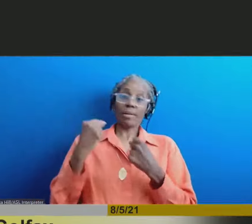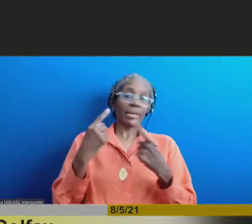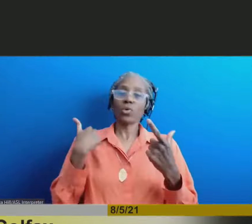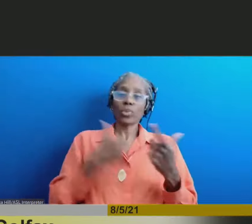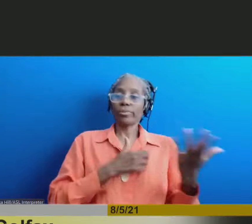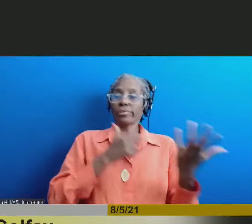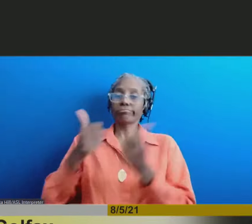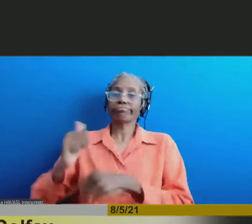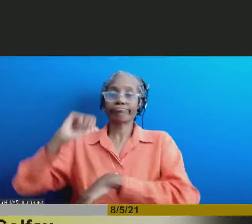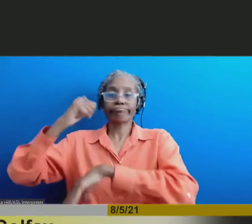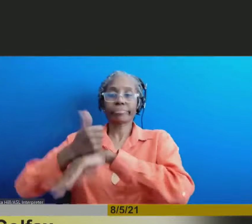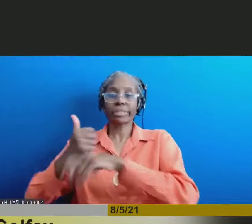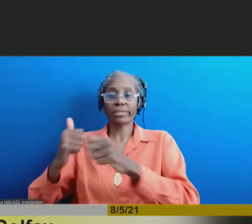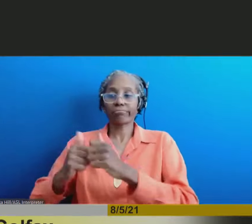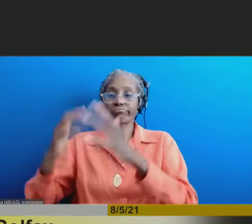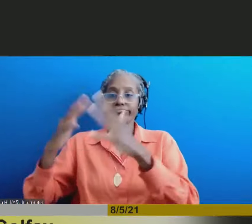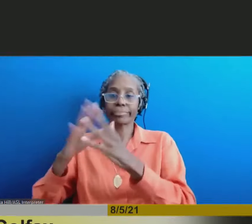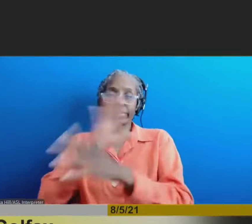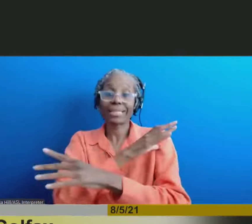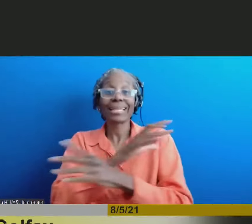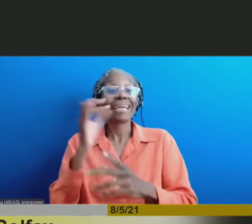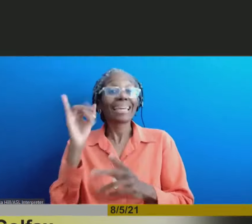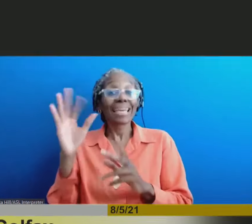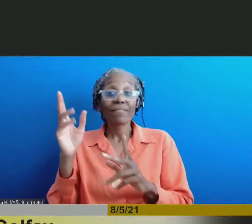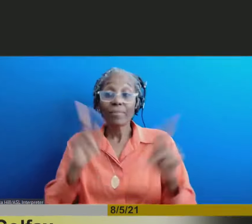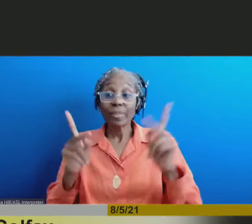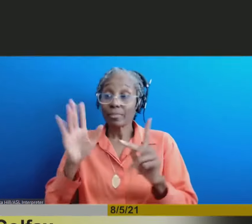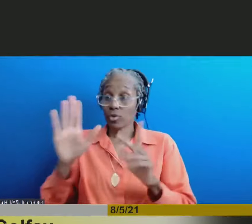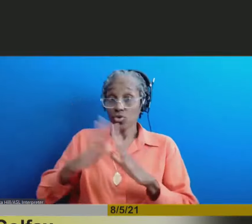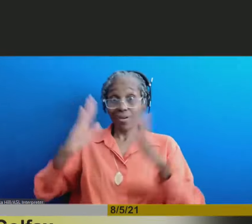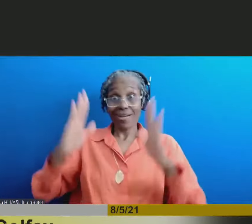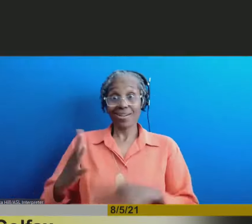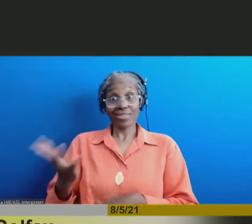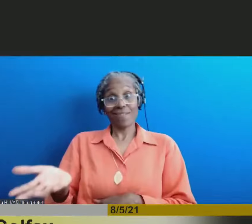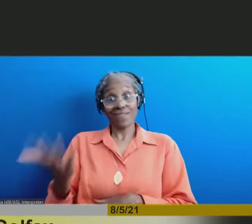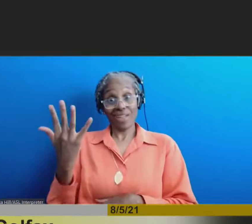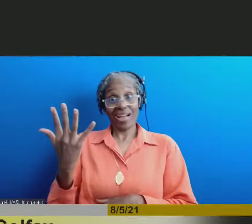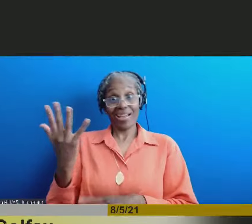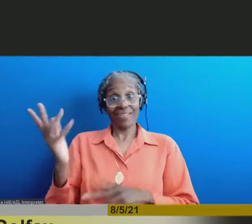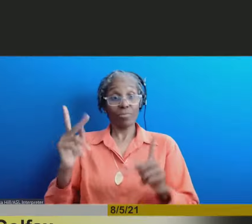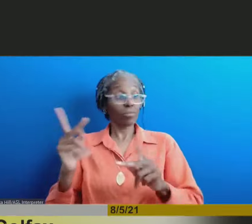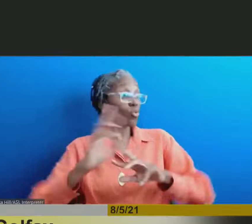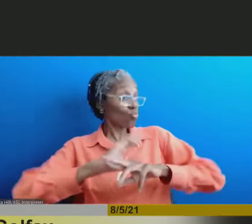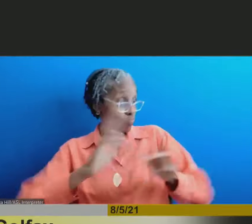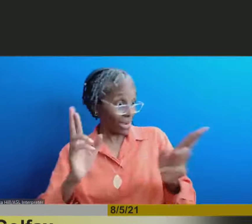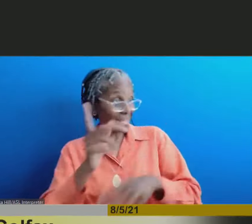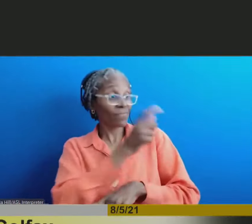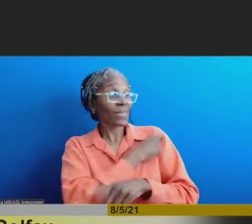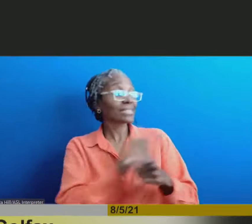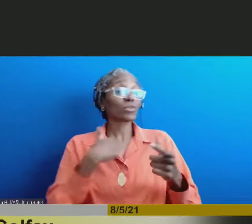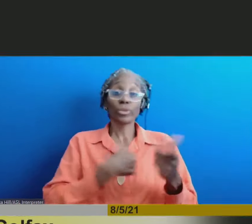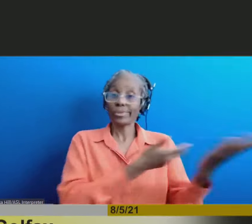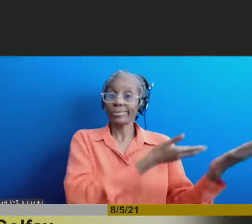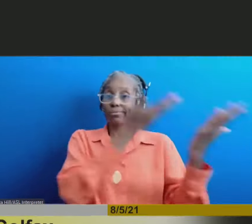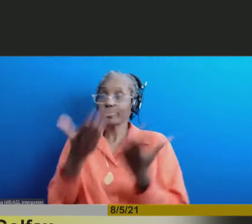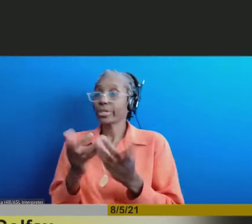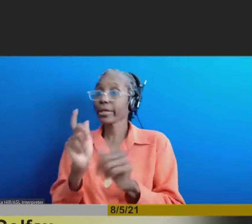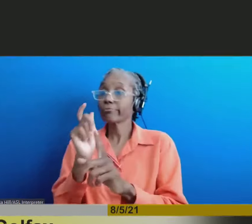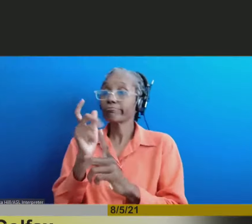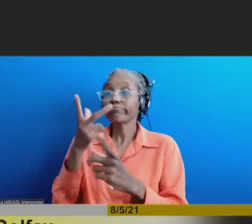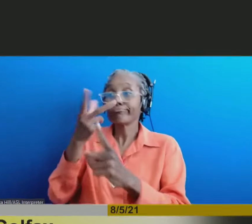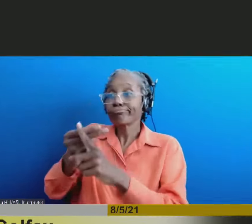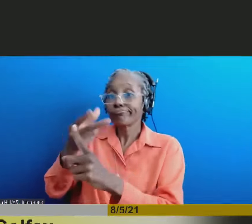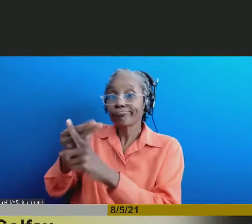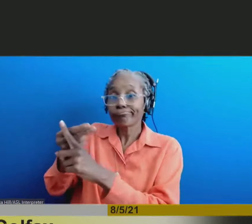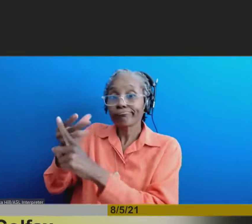have 5, or your house, if you have 5 or more people ready to get vaccinated, we can make that happen. And the other